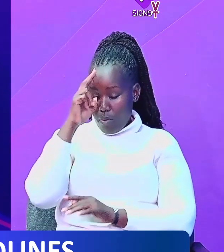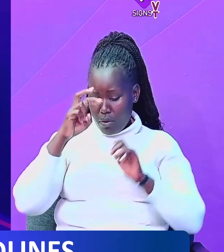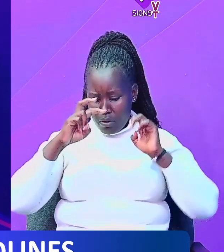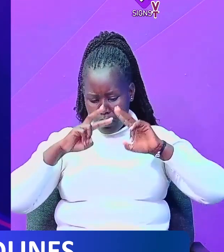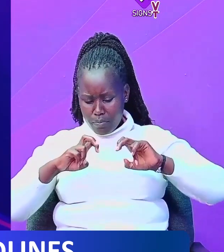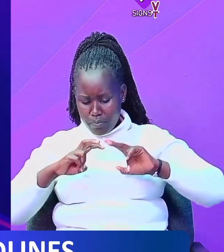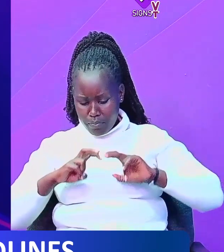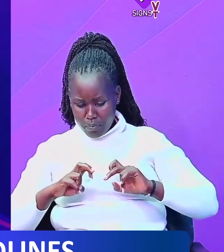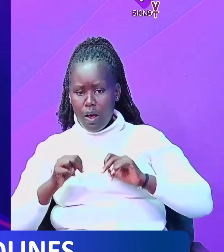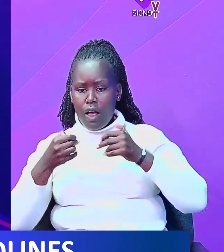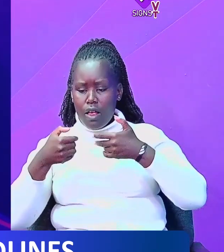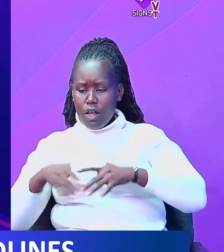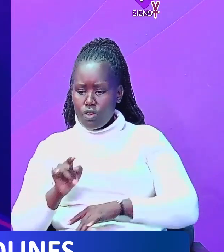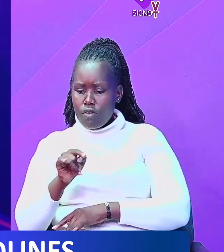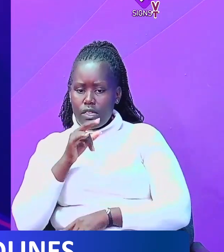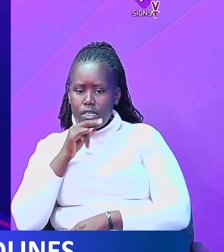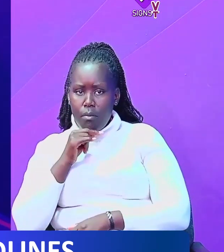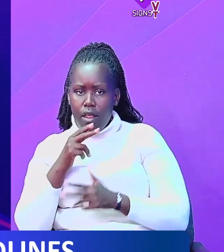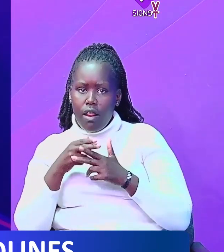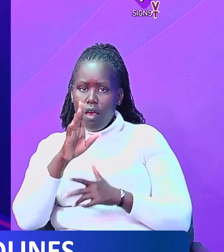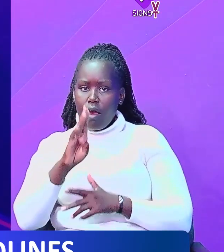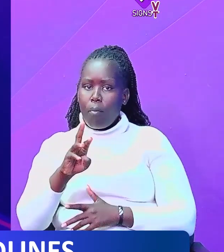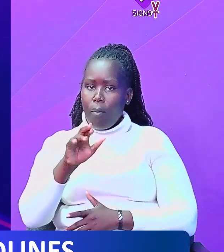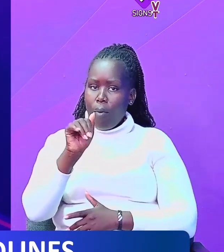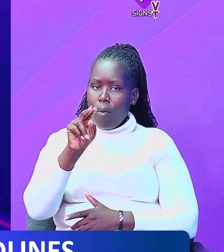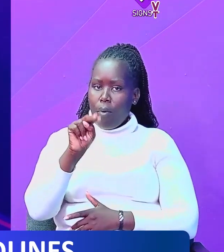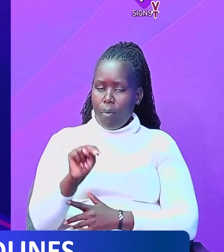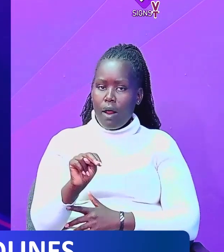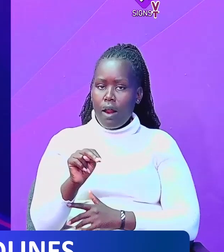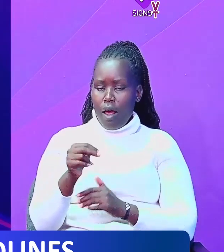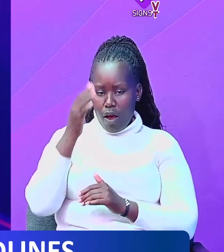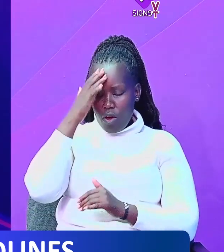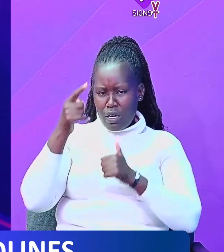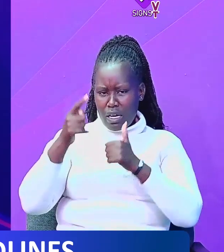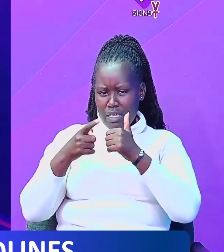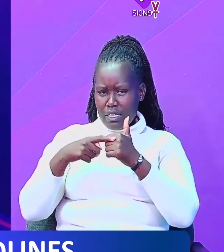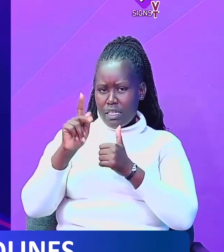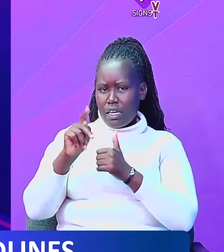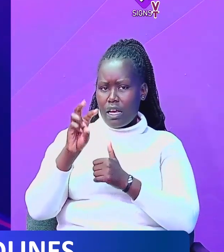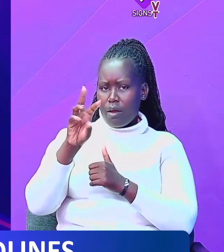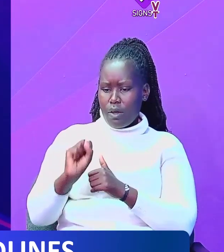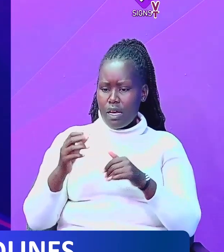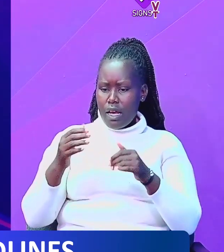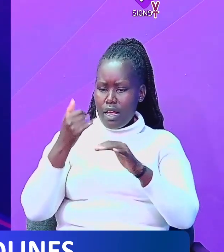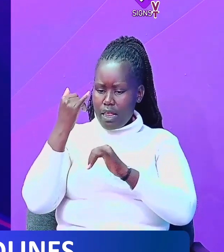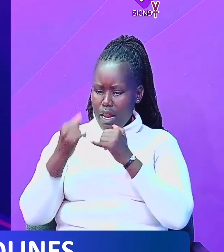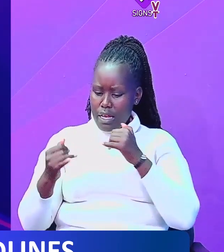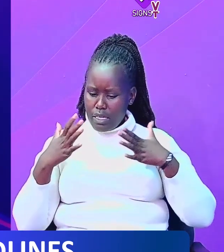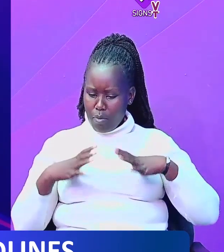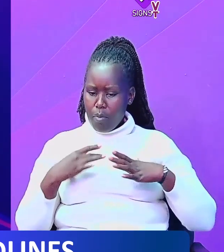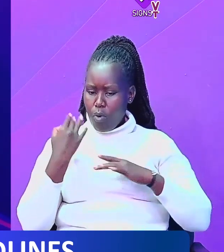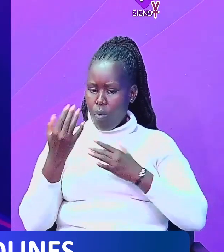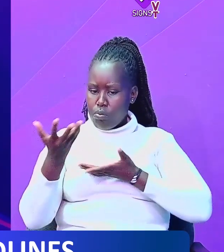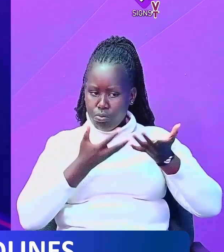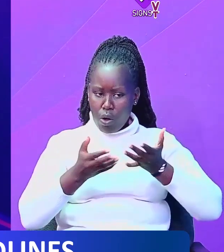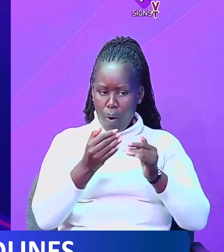Brian Odhiambo has identified 6 KWS Rangers as the last people who interacted with him before he